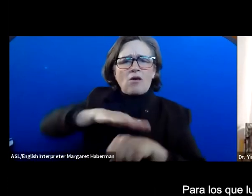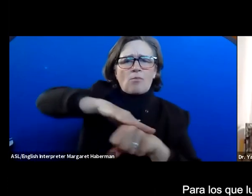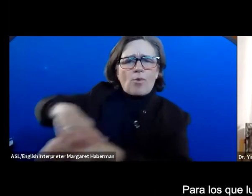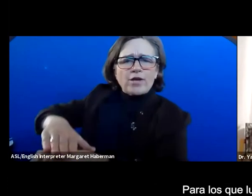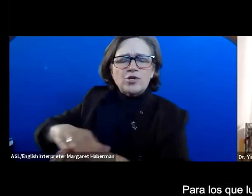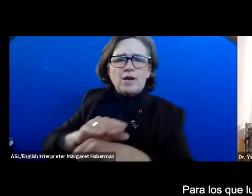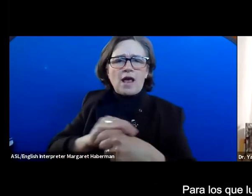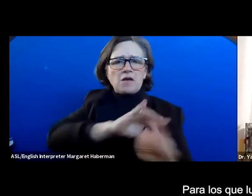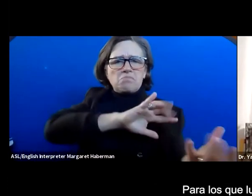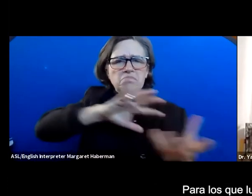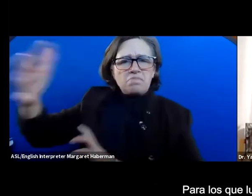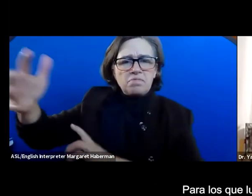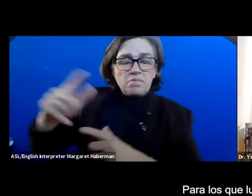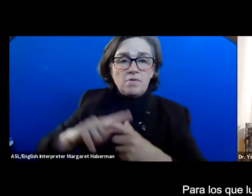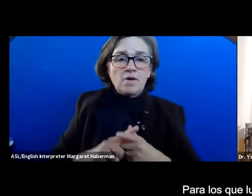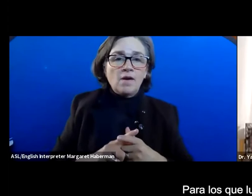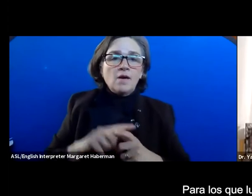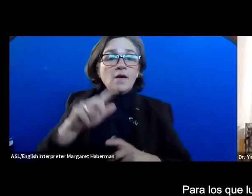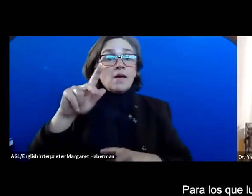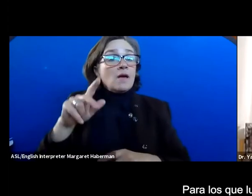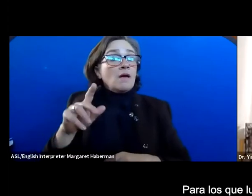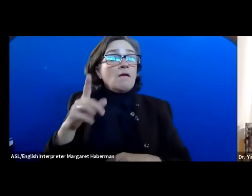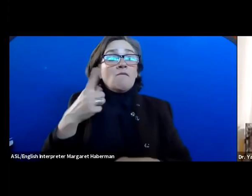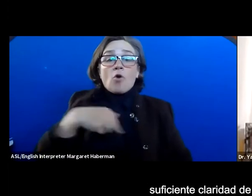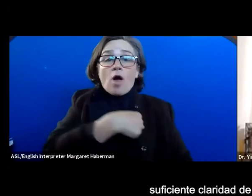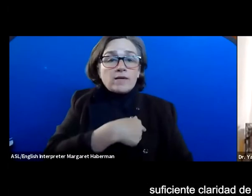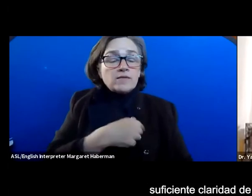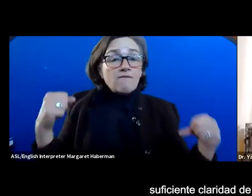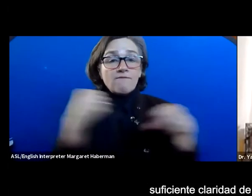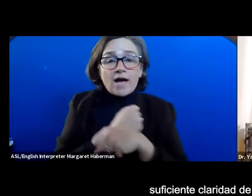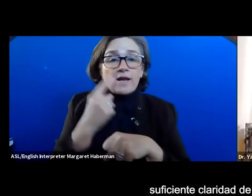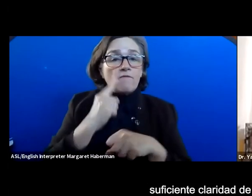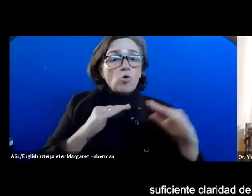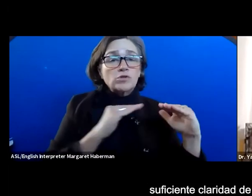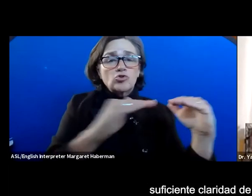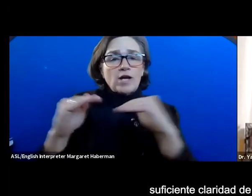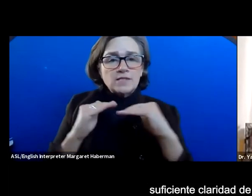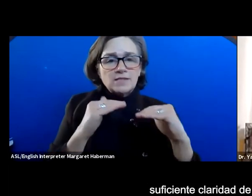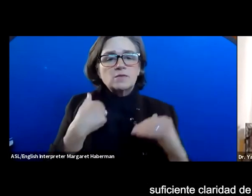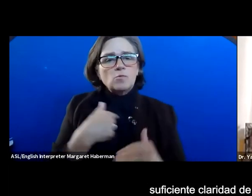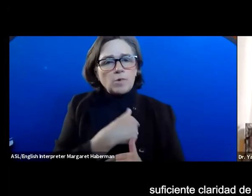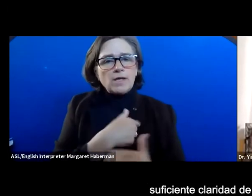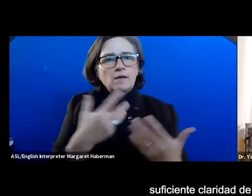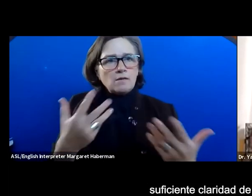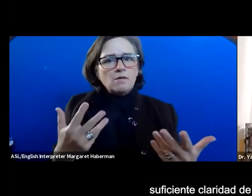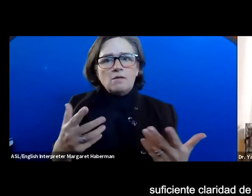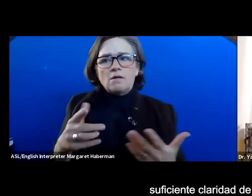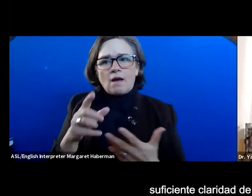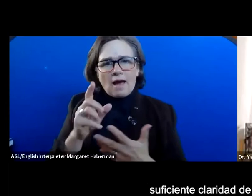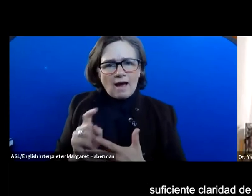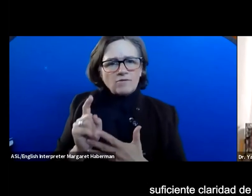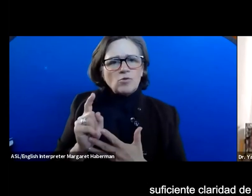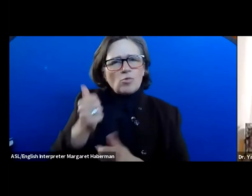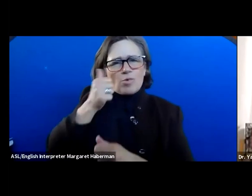For those of us fighting for justice, we need to have enough clarity, again, to what Dr. Ransby